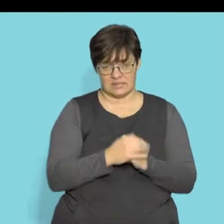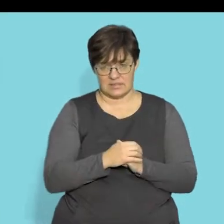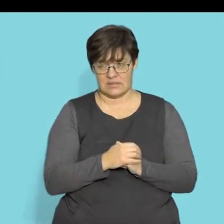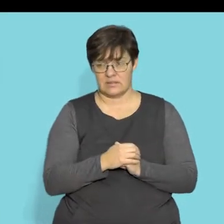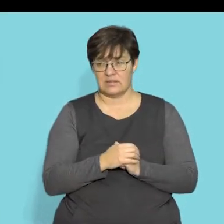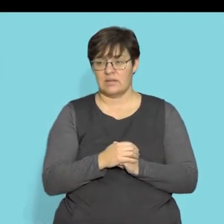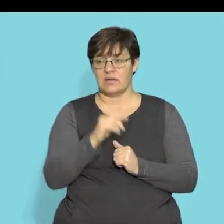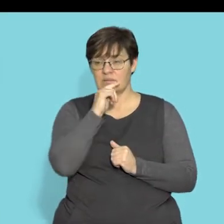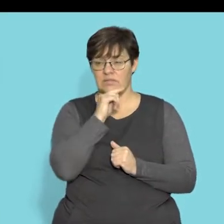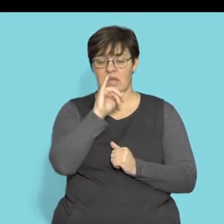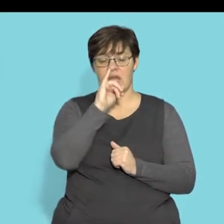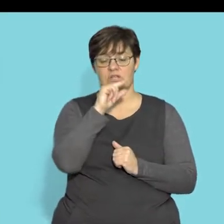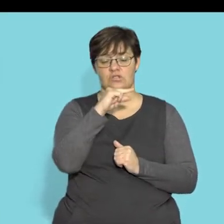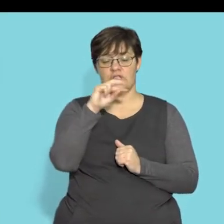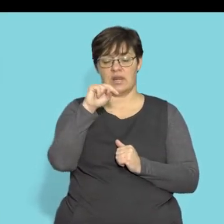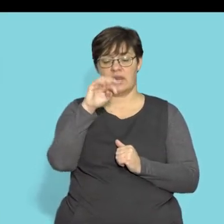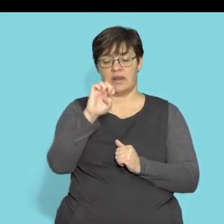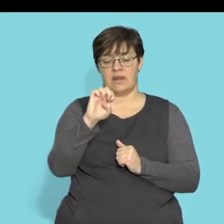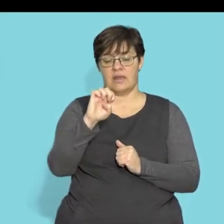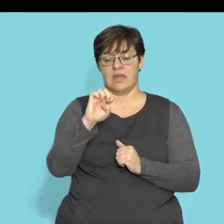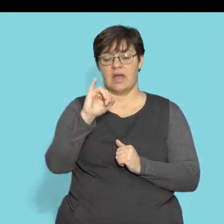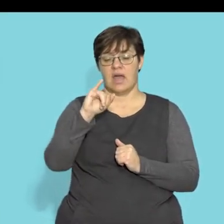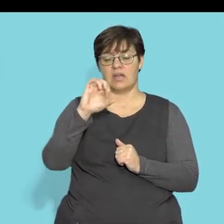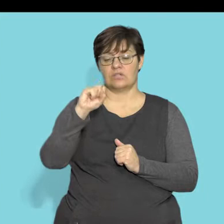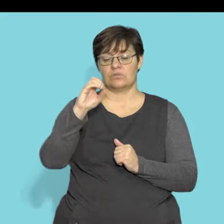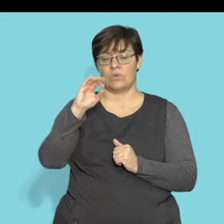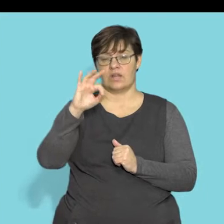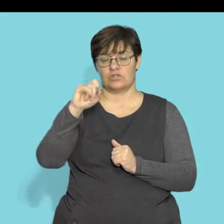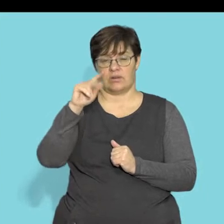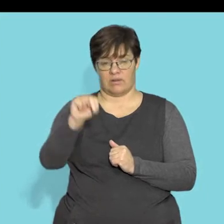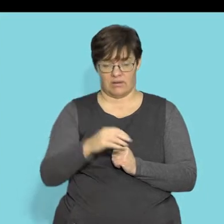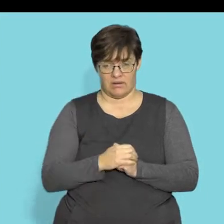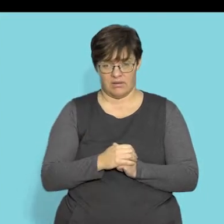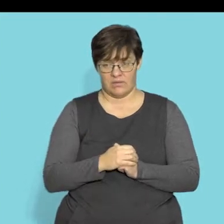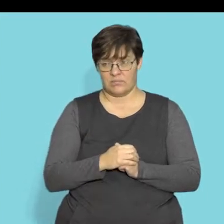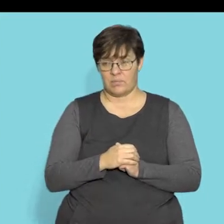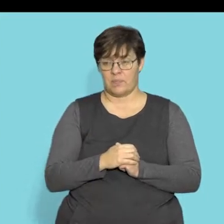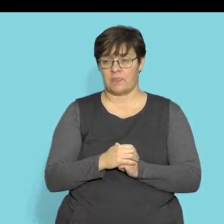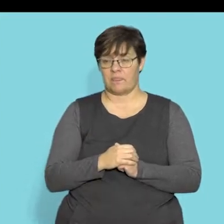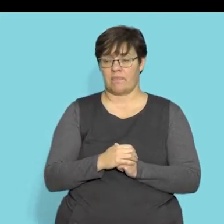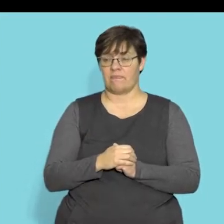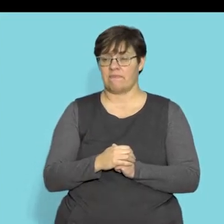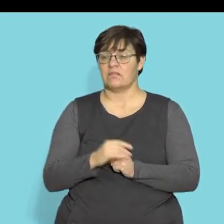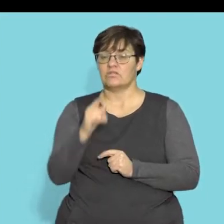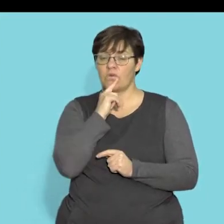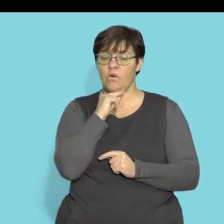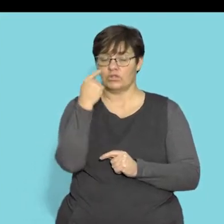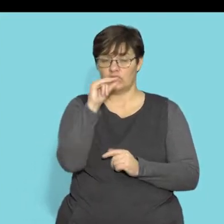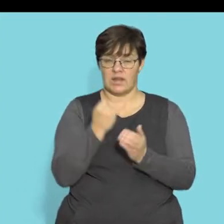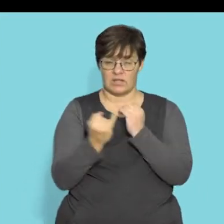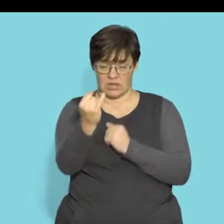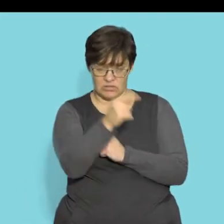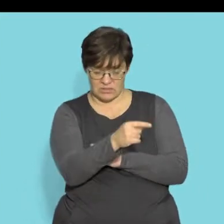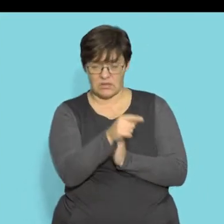that as gene isolation. Cool. We know that in order for us to be able to produce the